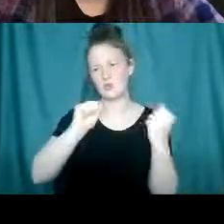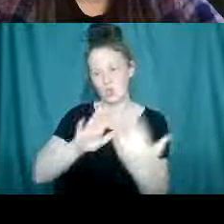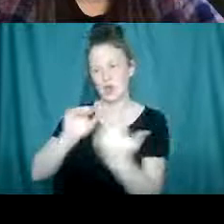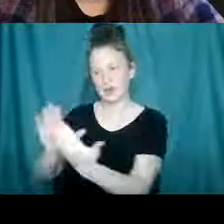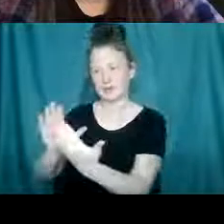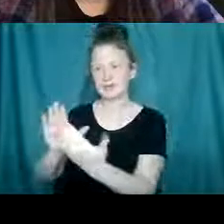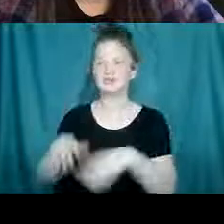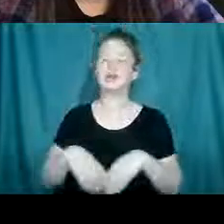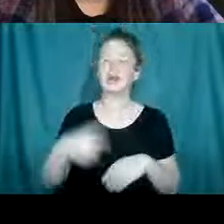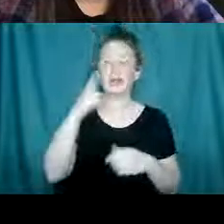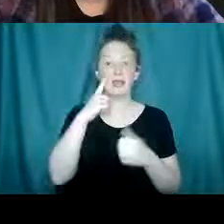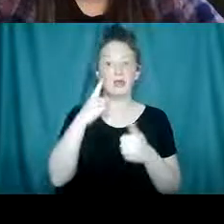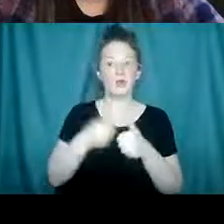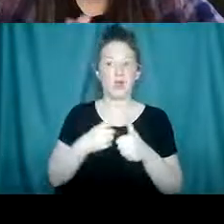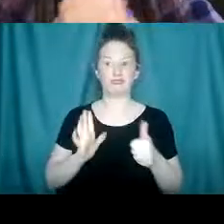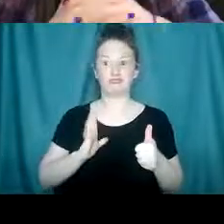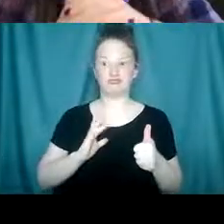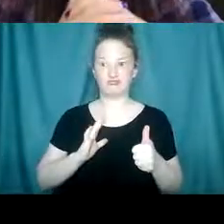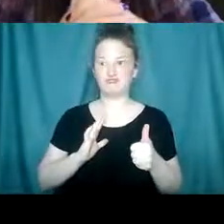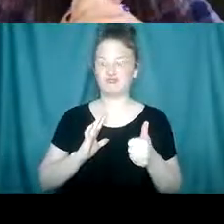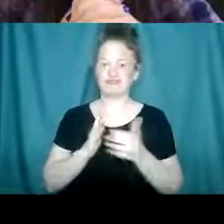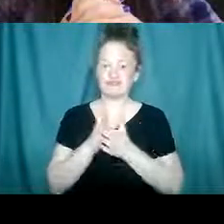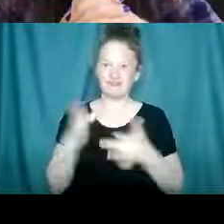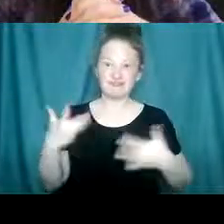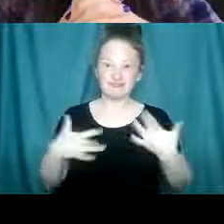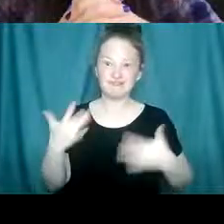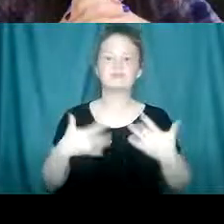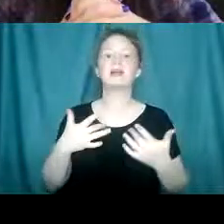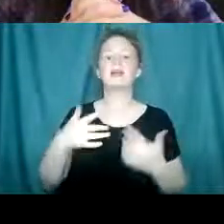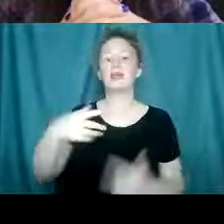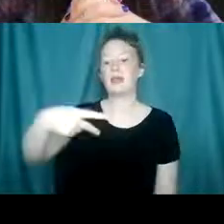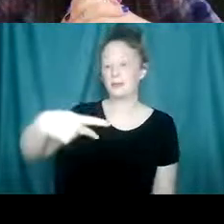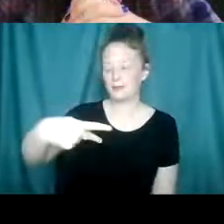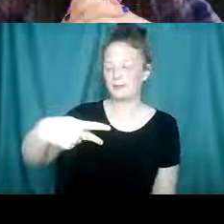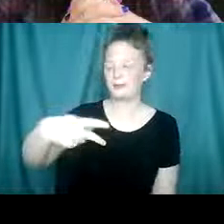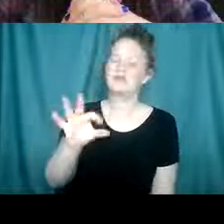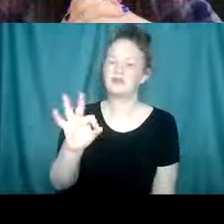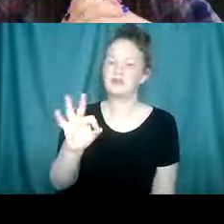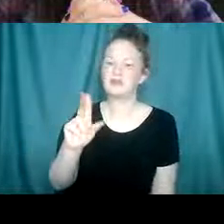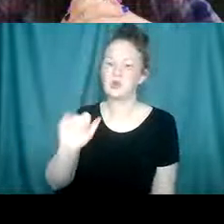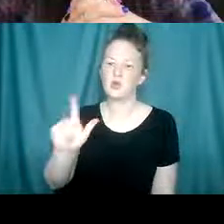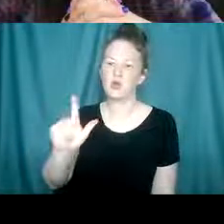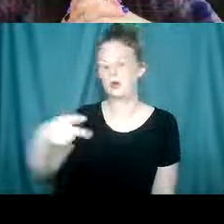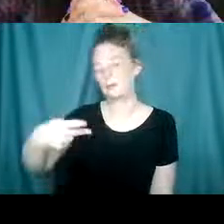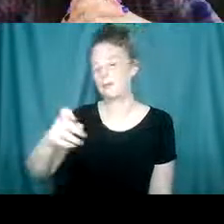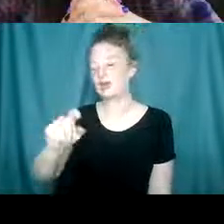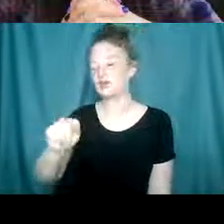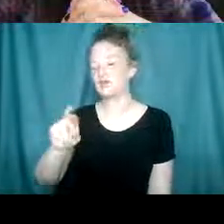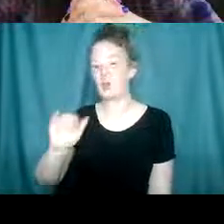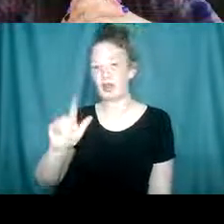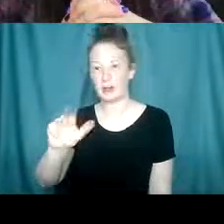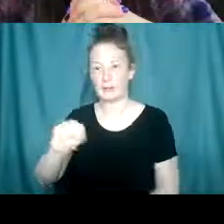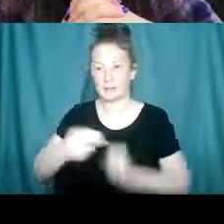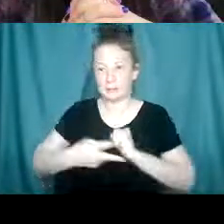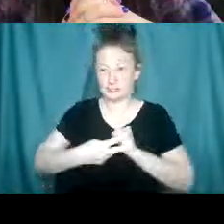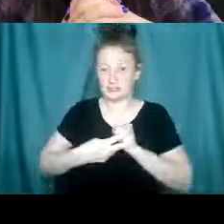most promising ways is to reuse the petroleum reservoirs, which is injecting carbon dioxide back